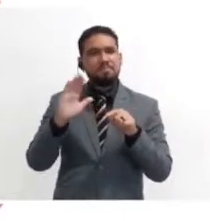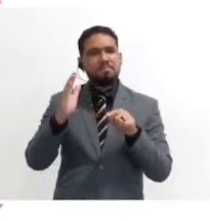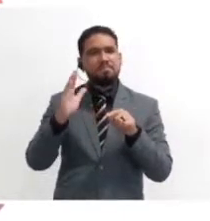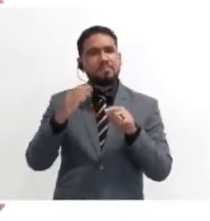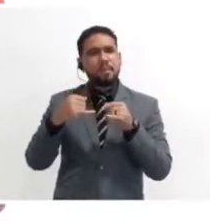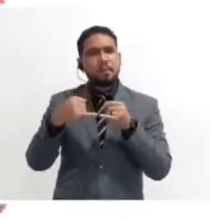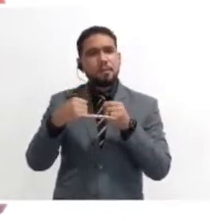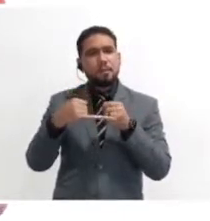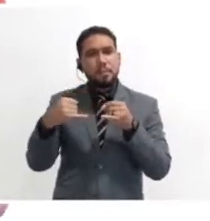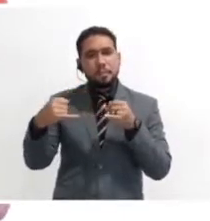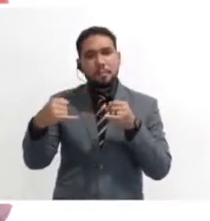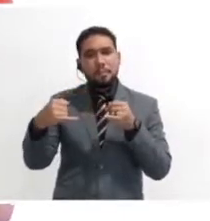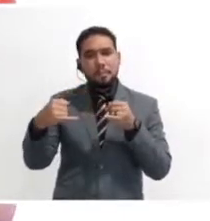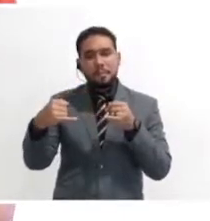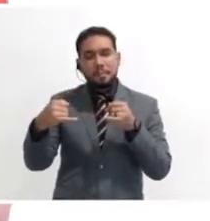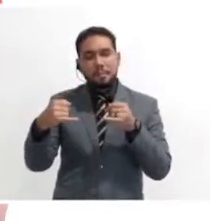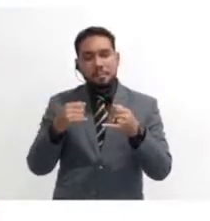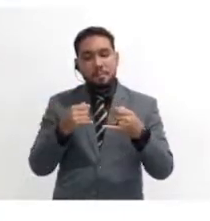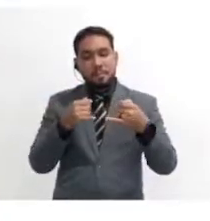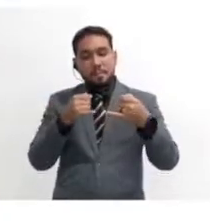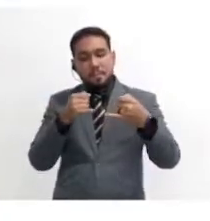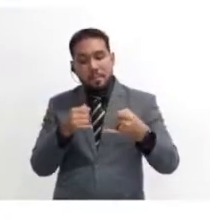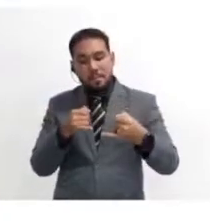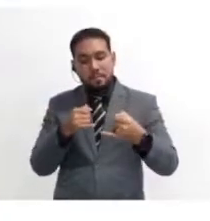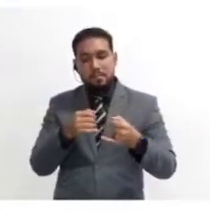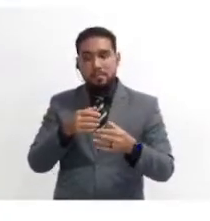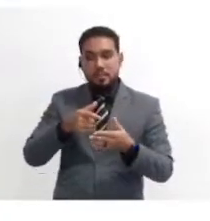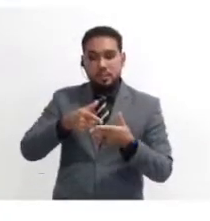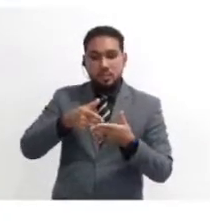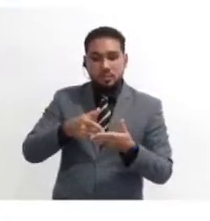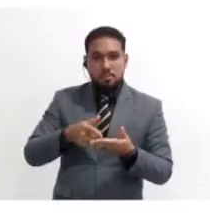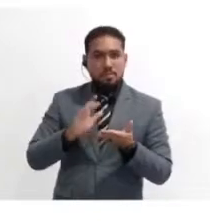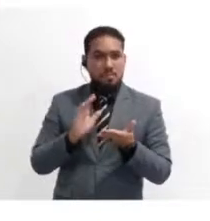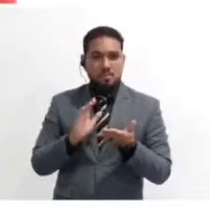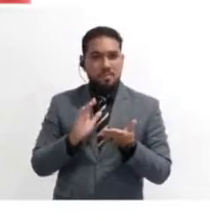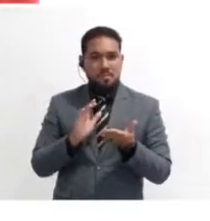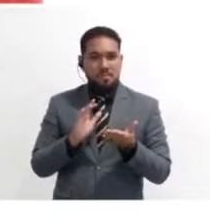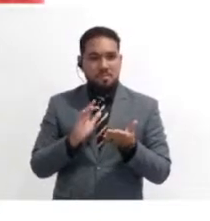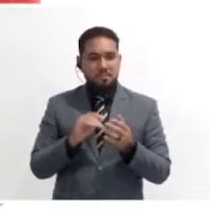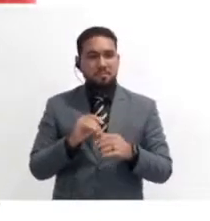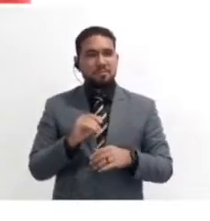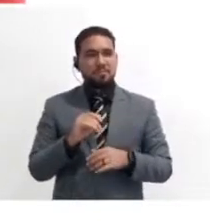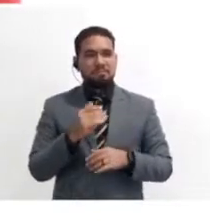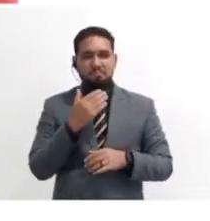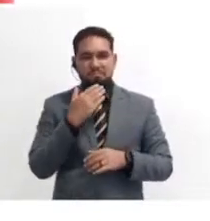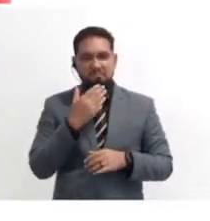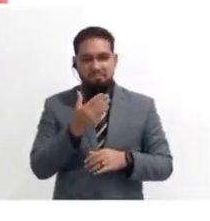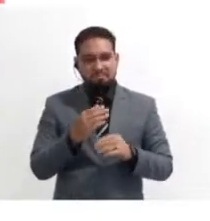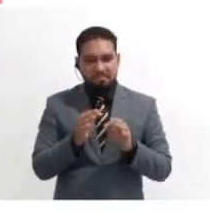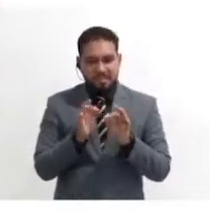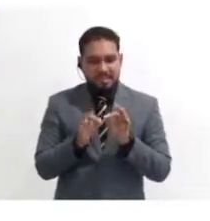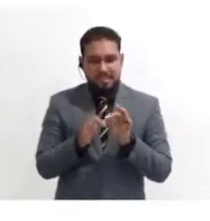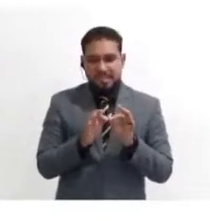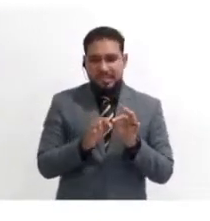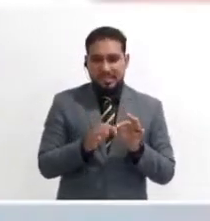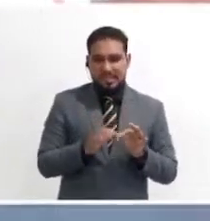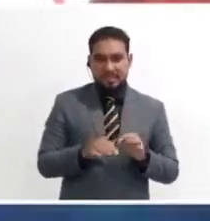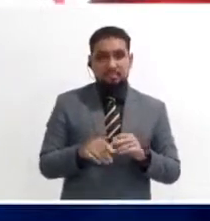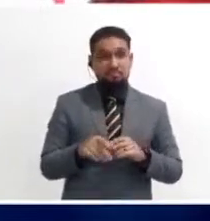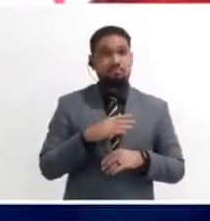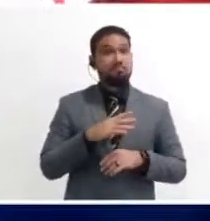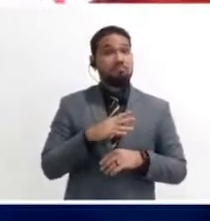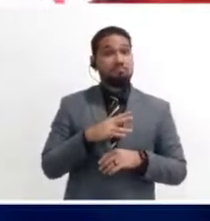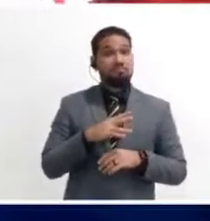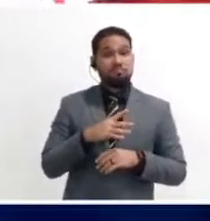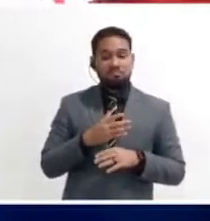the printed circuit board, which isn't shown here. So it's quite good performing package and